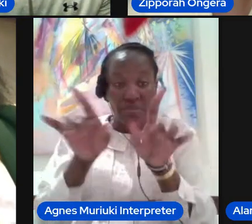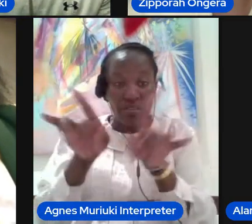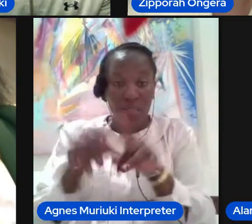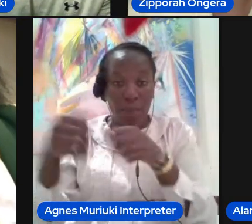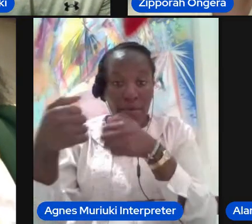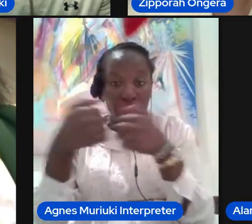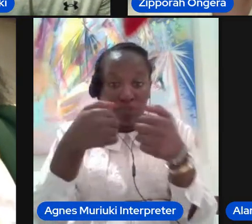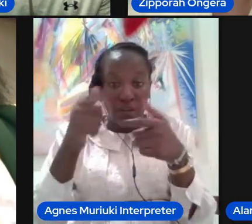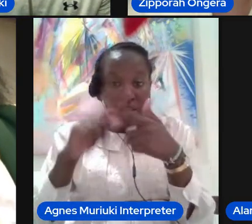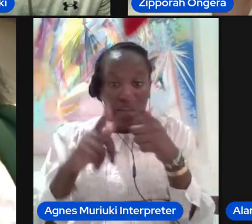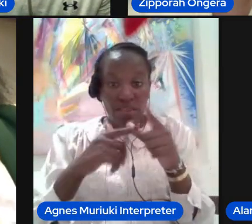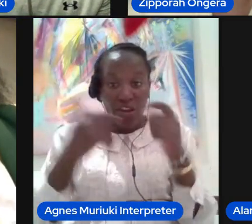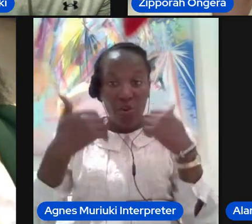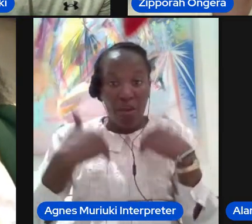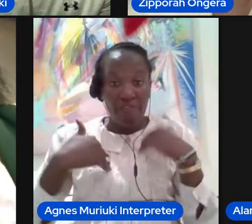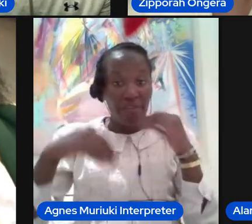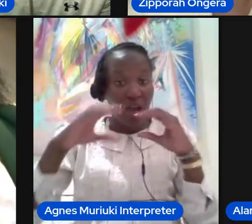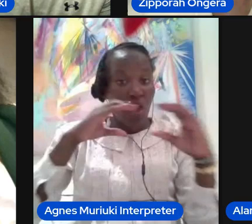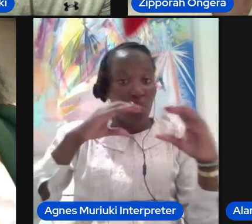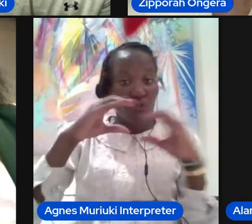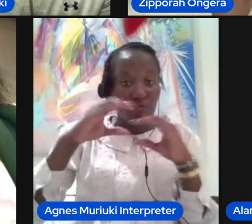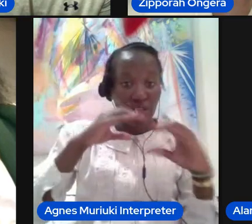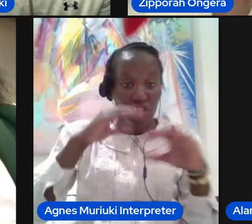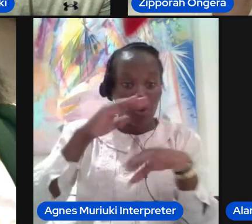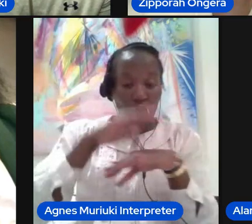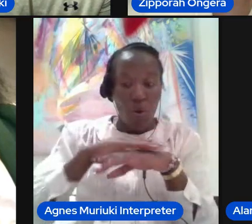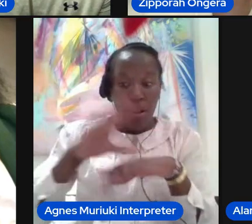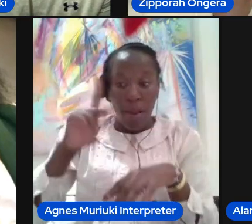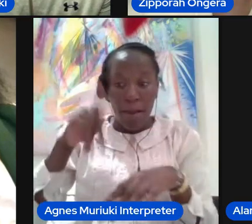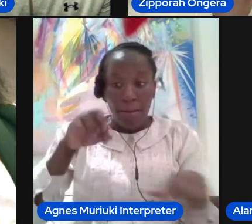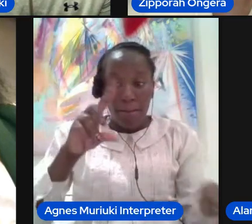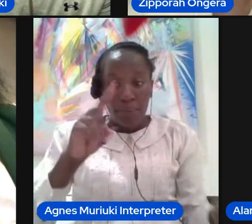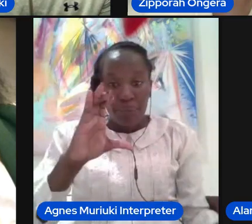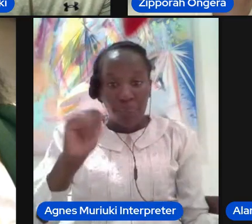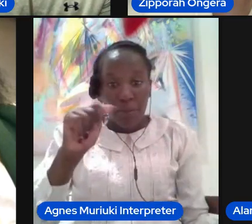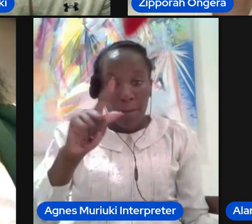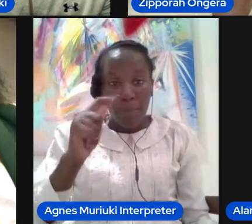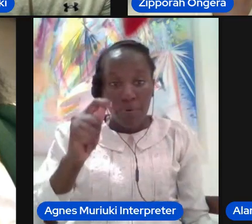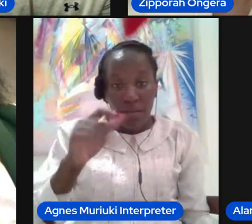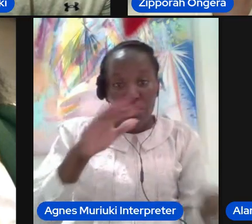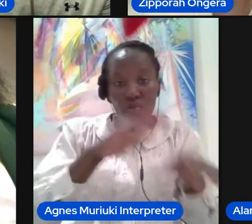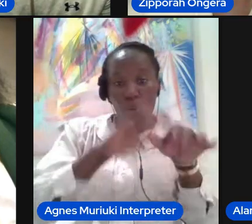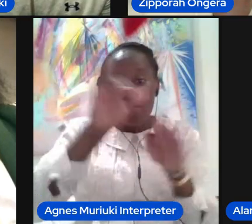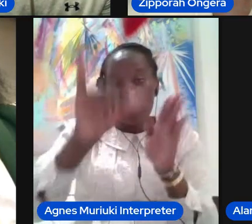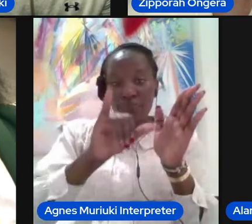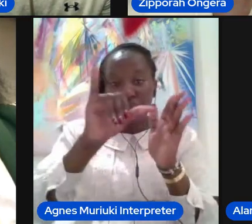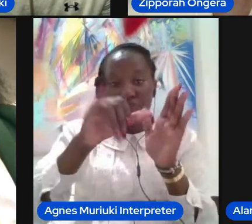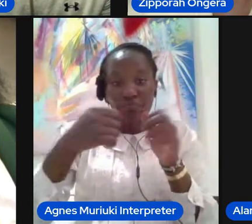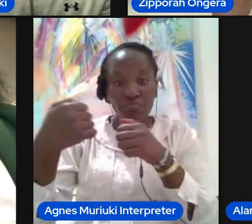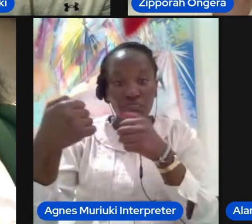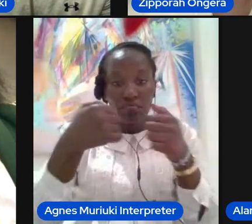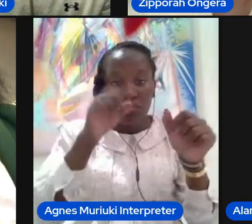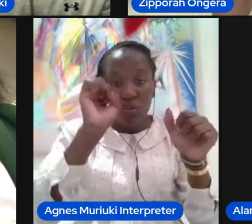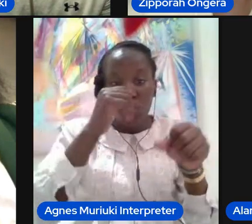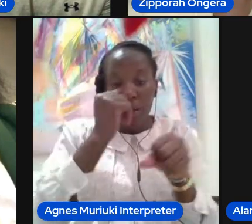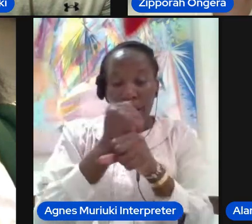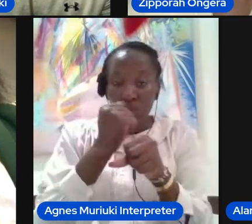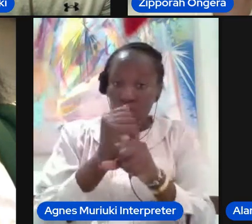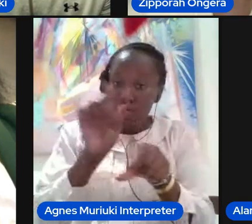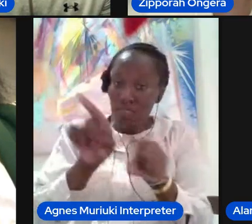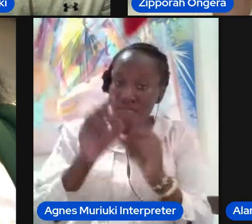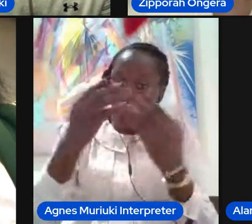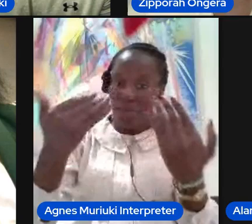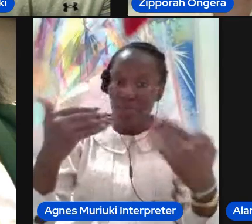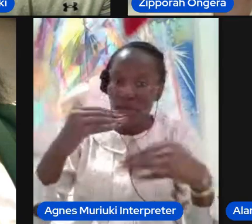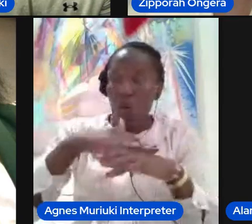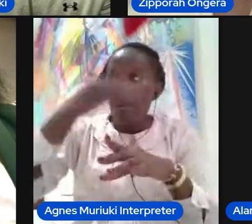you have a conversation, can be on a podcast, on a YouTube channel. They can be doing the same thing in terms of